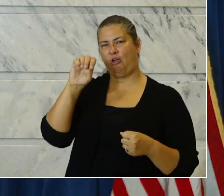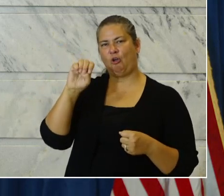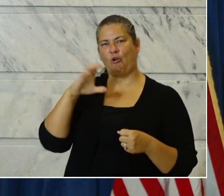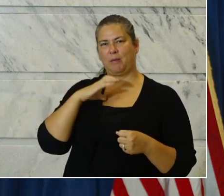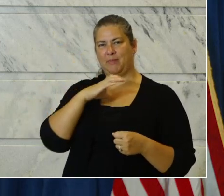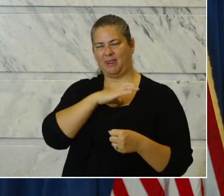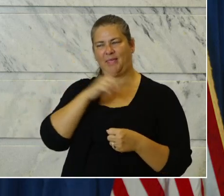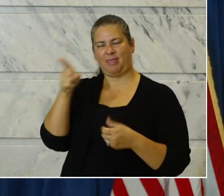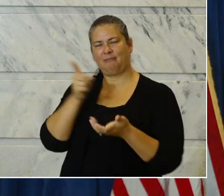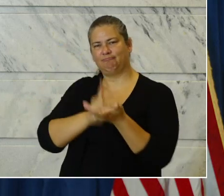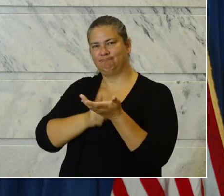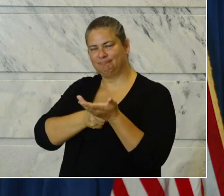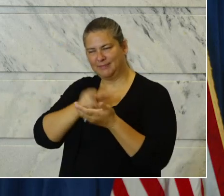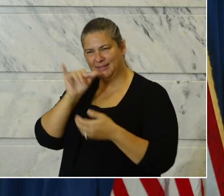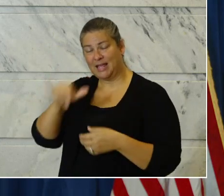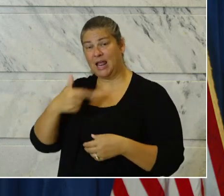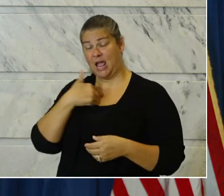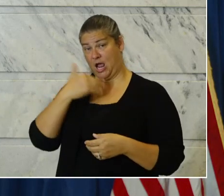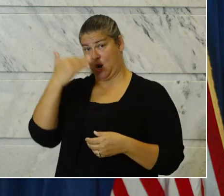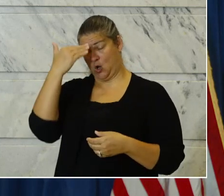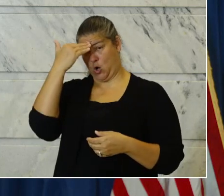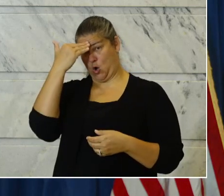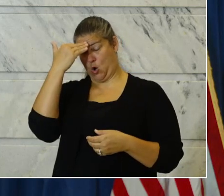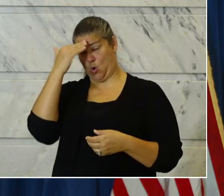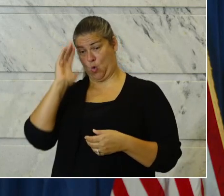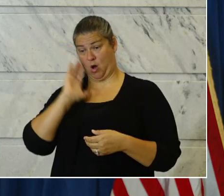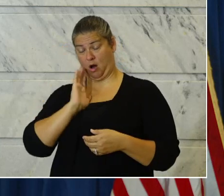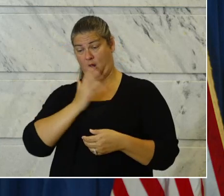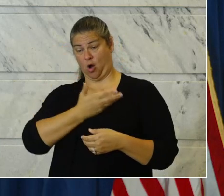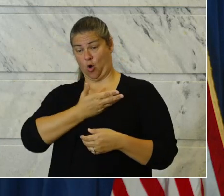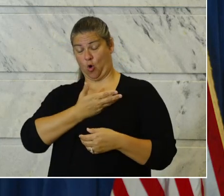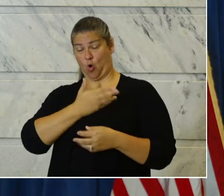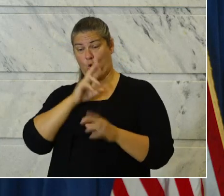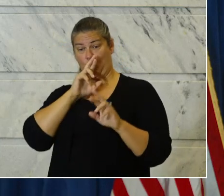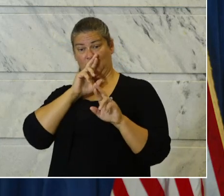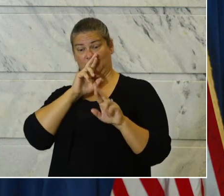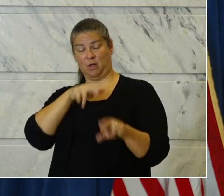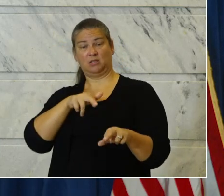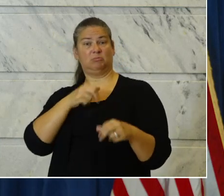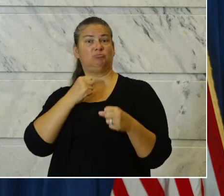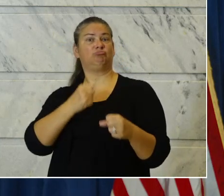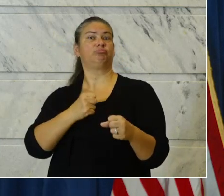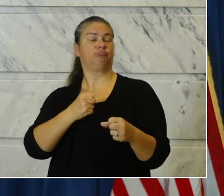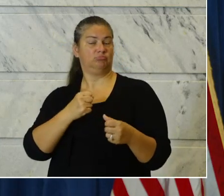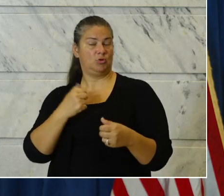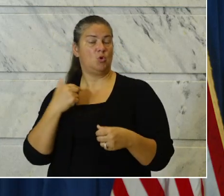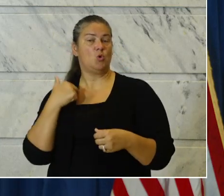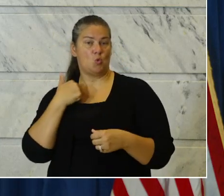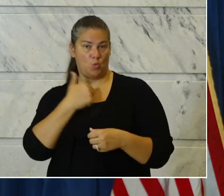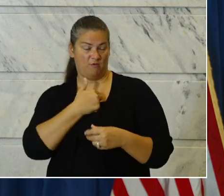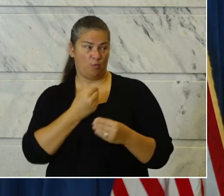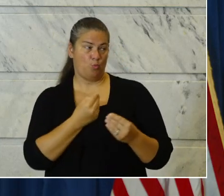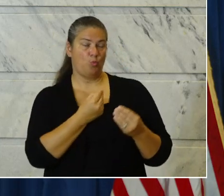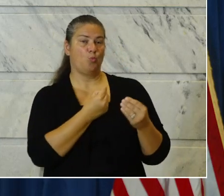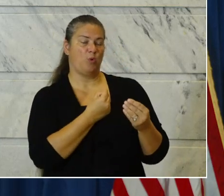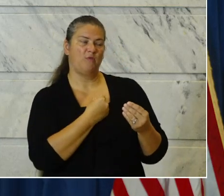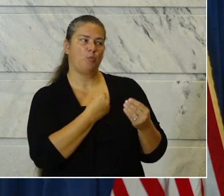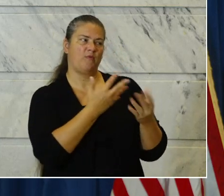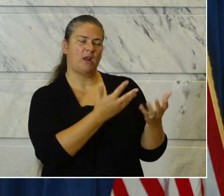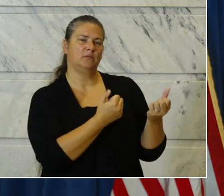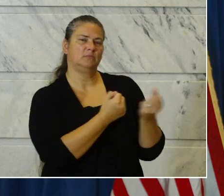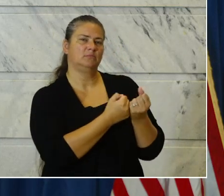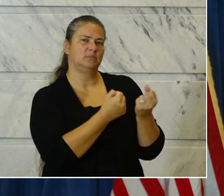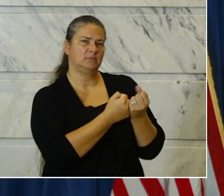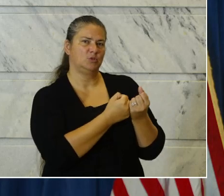is I know our response has been strong. We have provided strike teams. I don't believe we've done